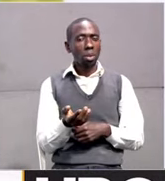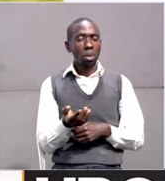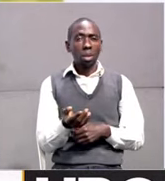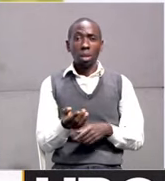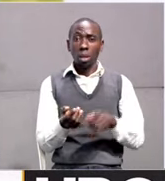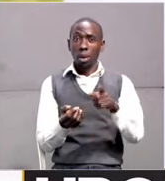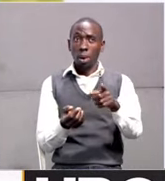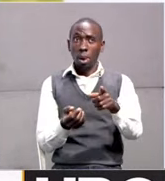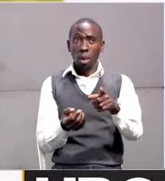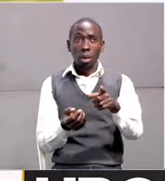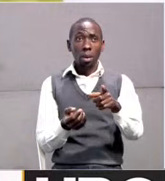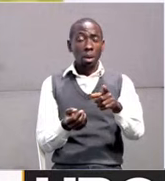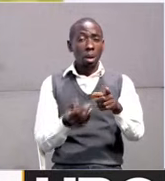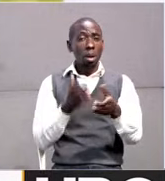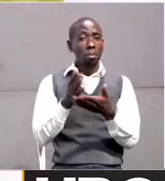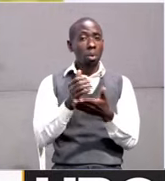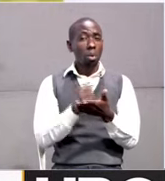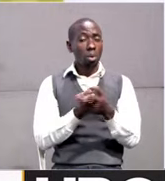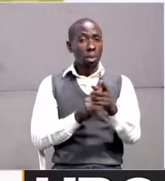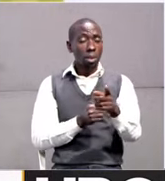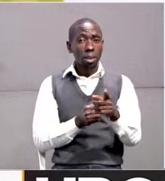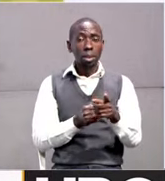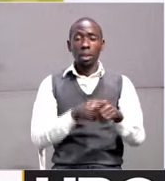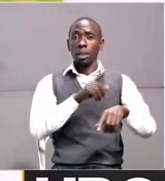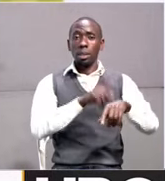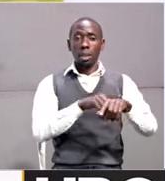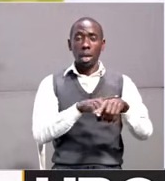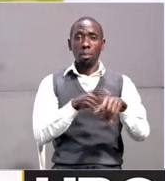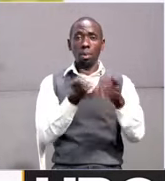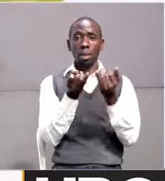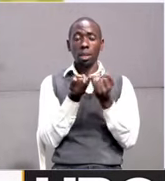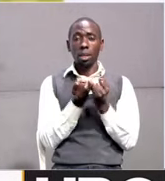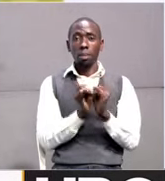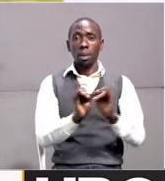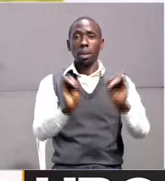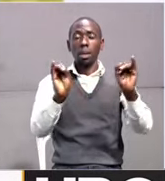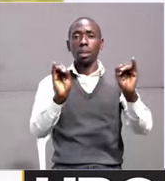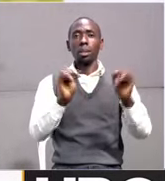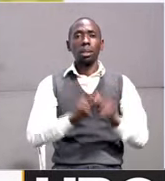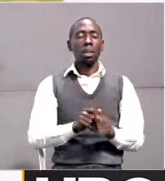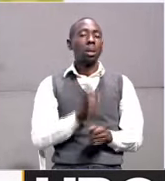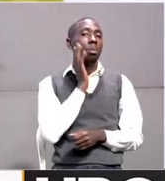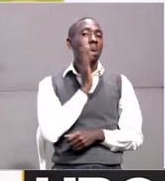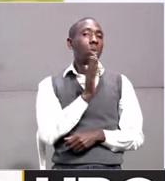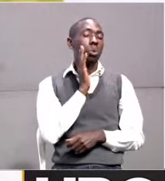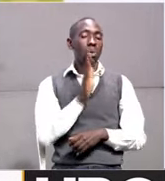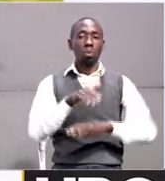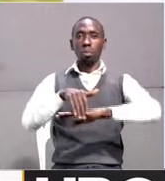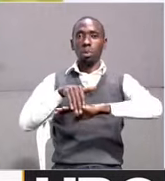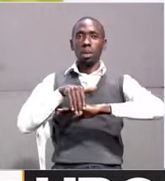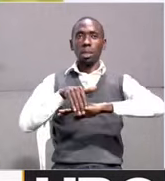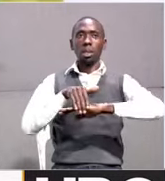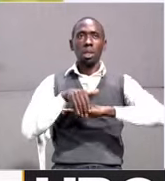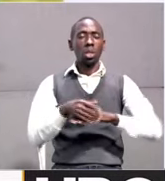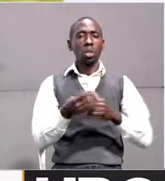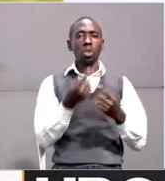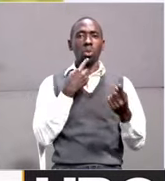You underutilized because by independence, the British were talking of the three